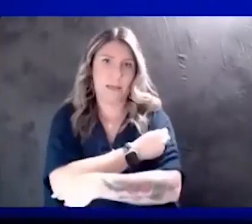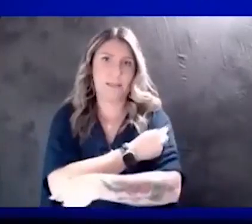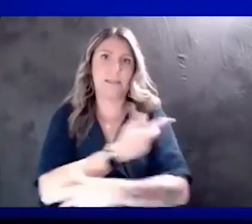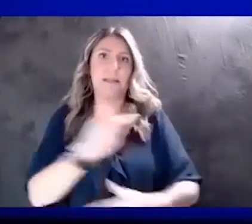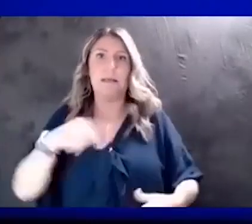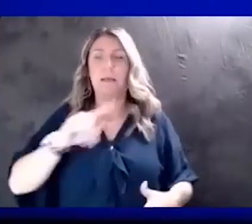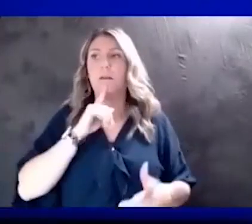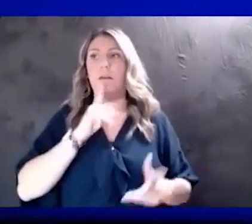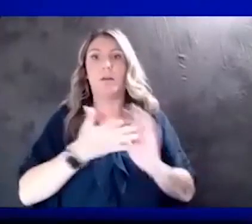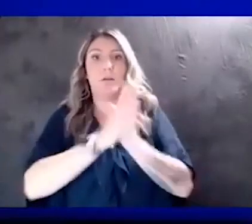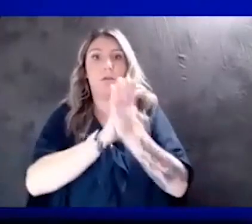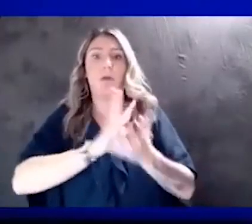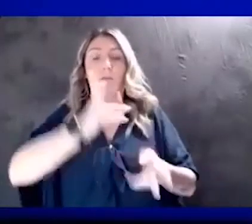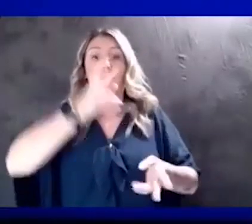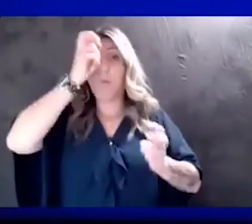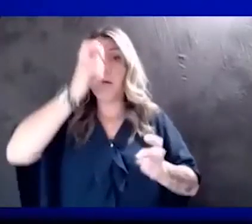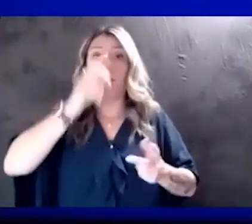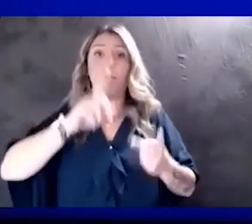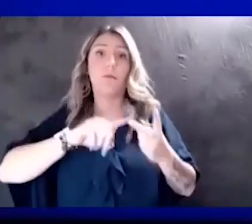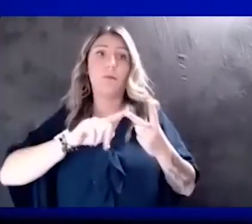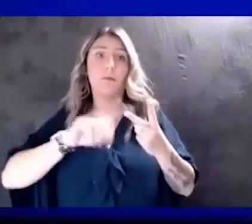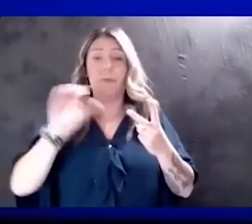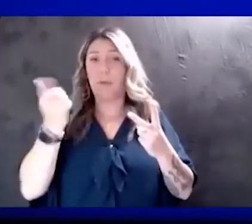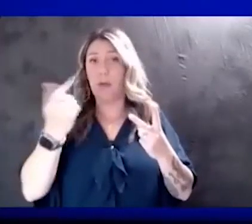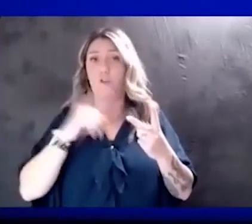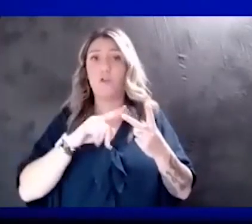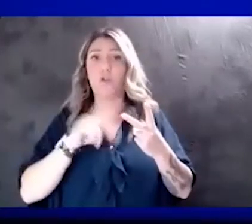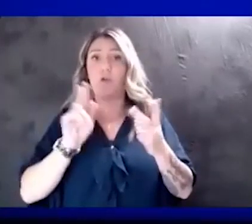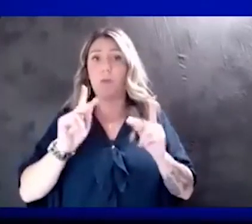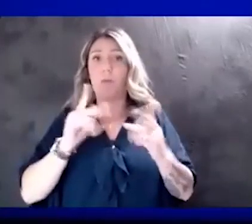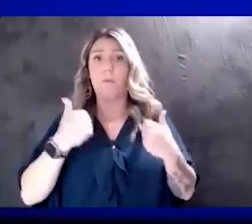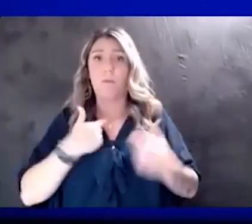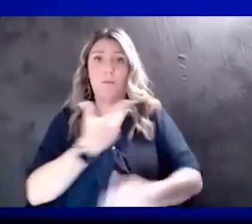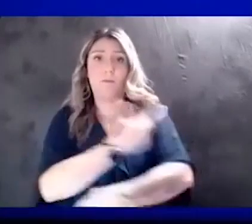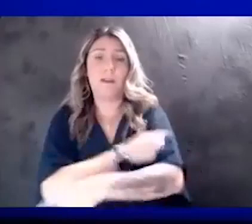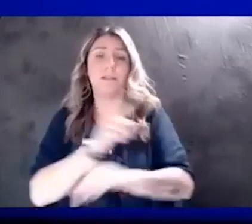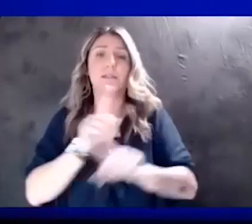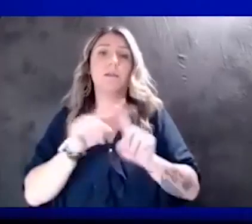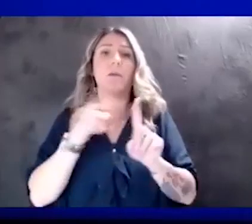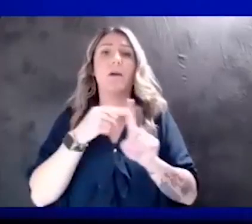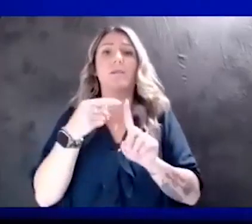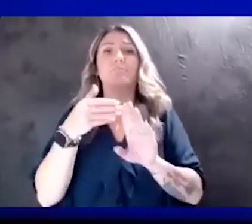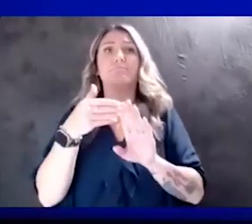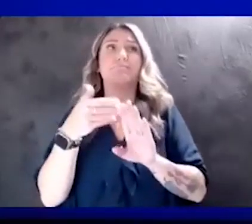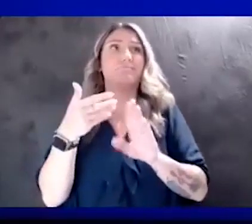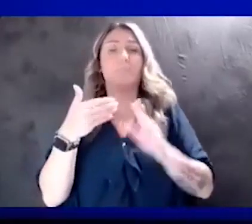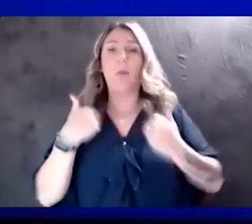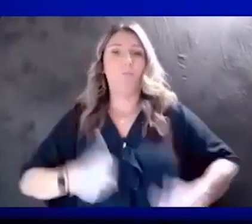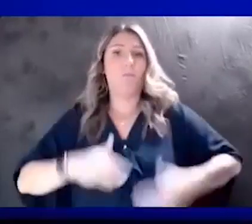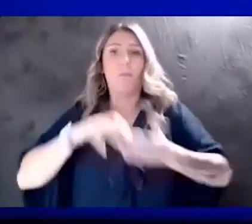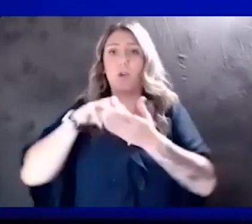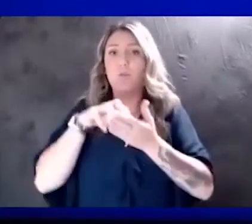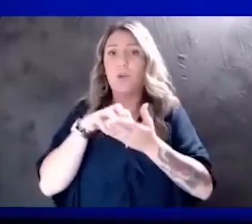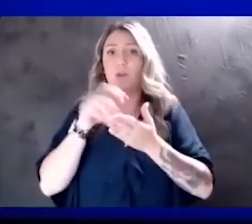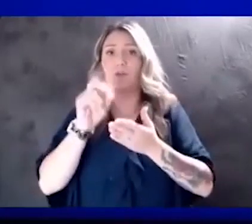quite sick. And then the other is folks that are vaccinated but have immune suppression of some type, some pre-existing